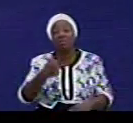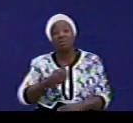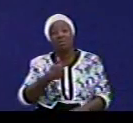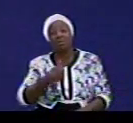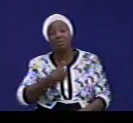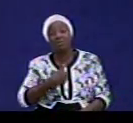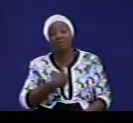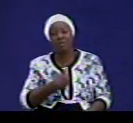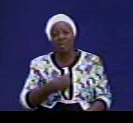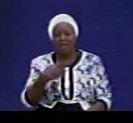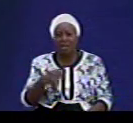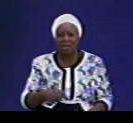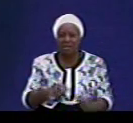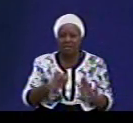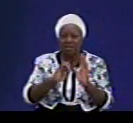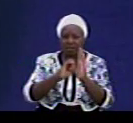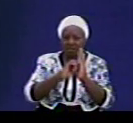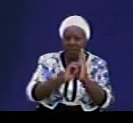of the